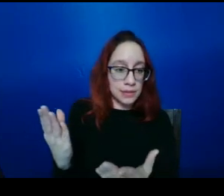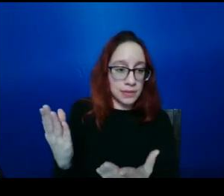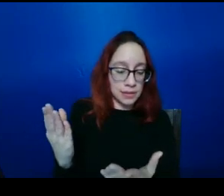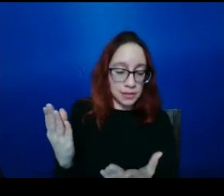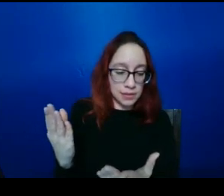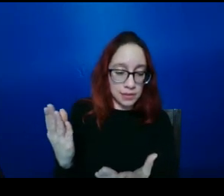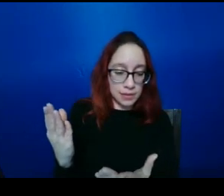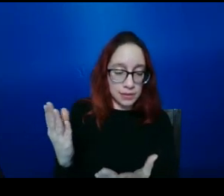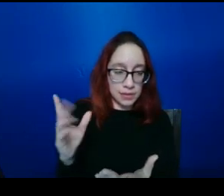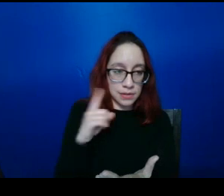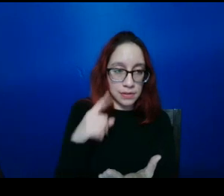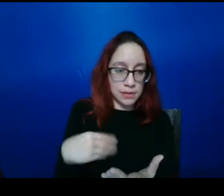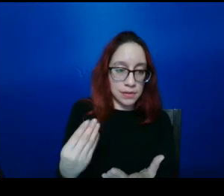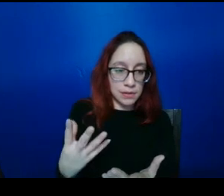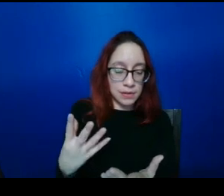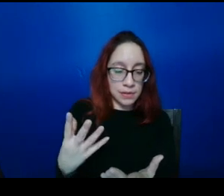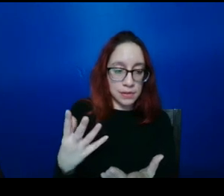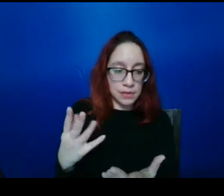the city's impact fee.